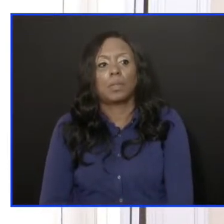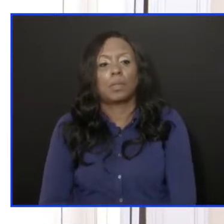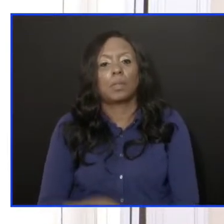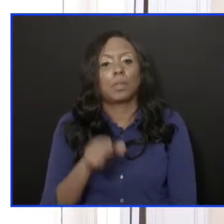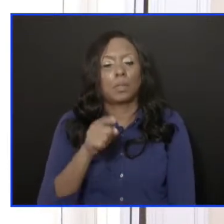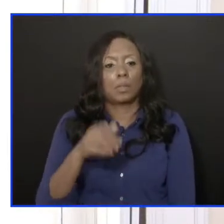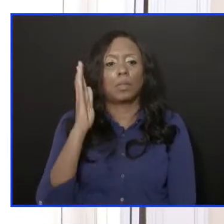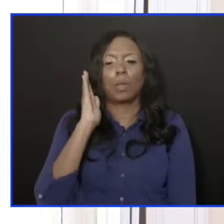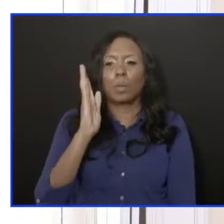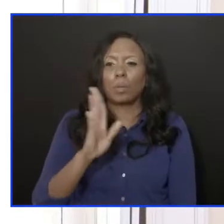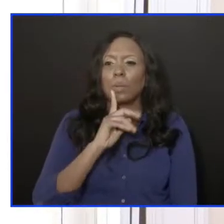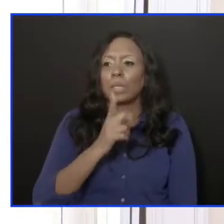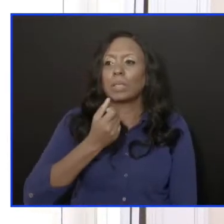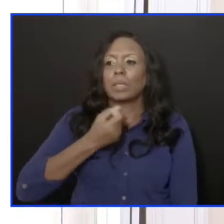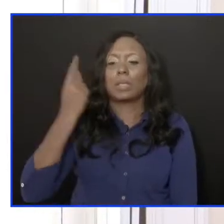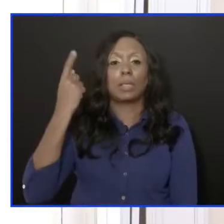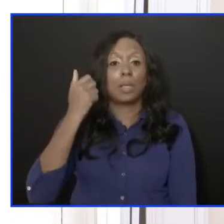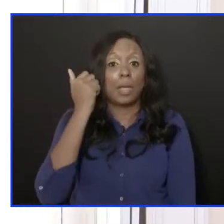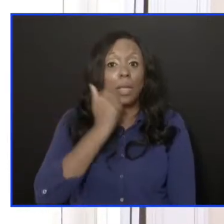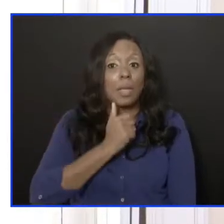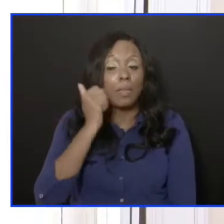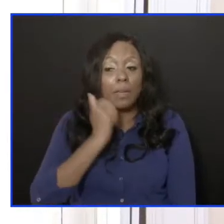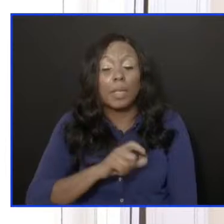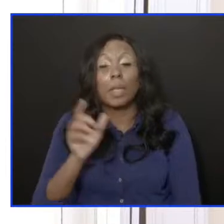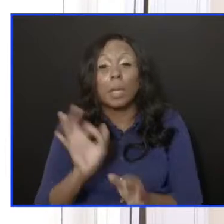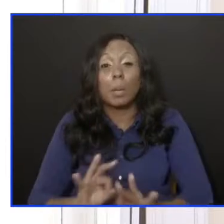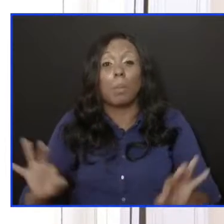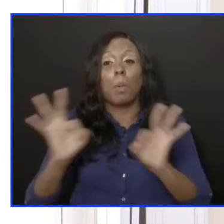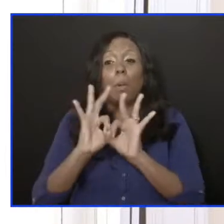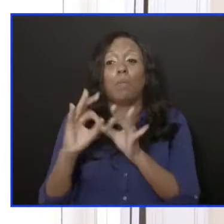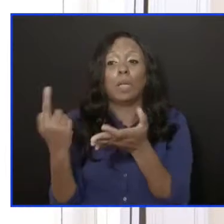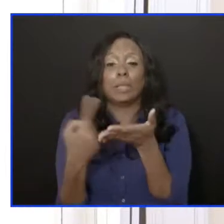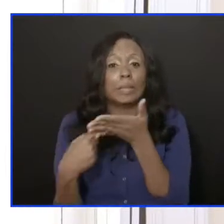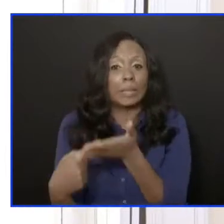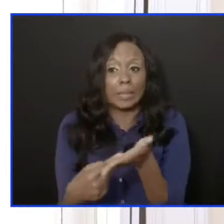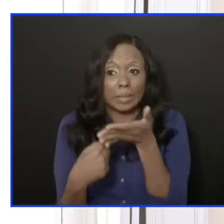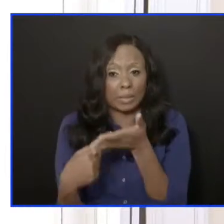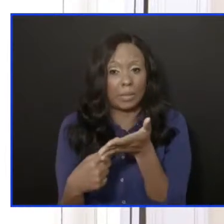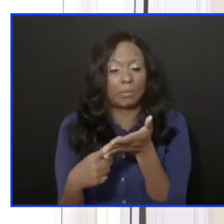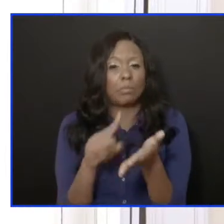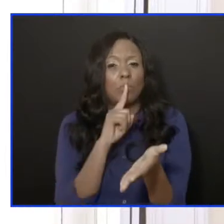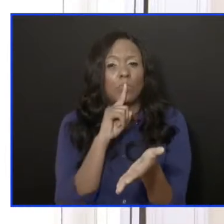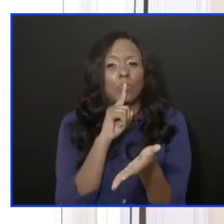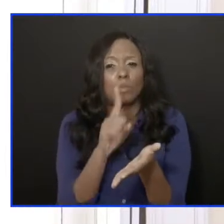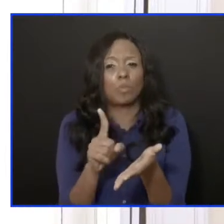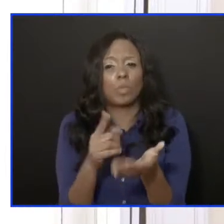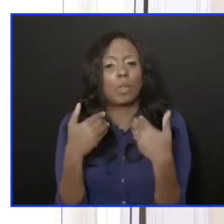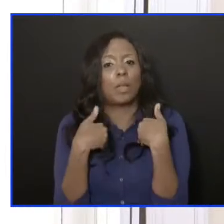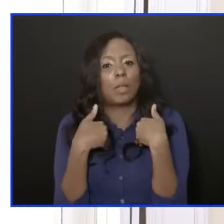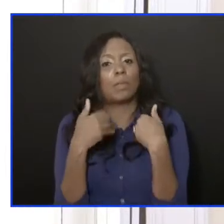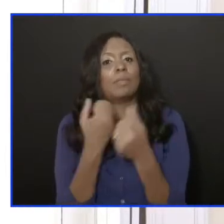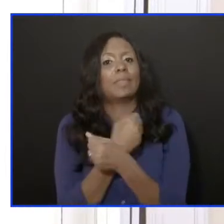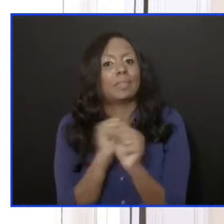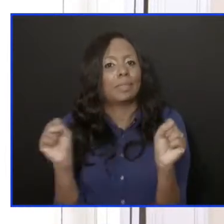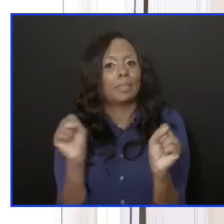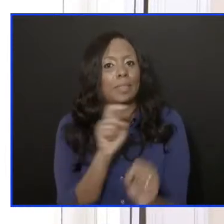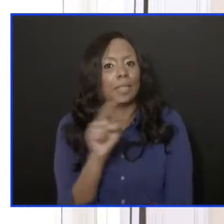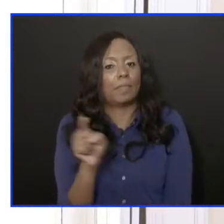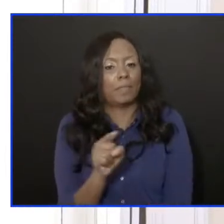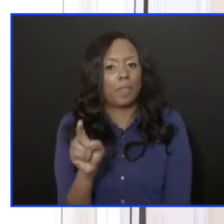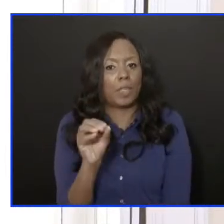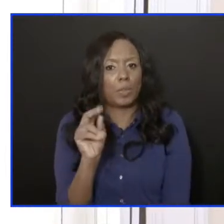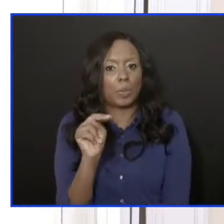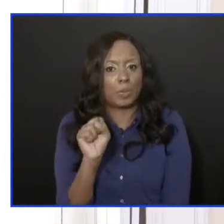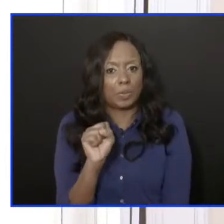will appreciate that every day counts now in our discussions together in order to be able to have the kind of safety zone that we need.